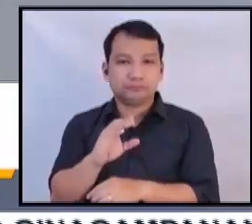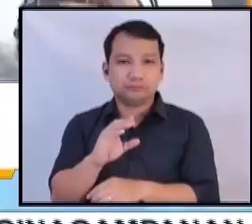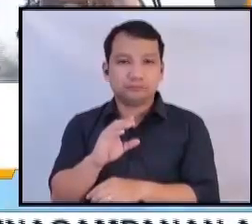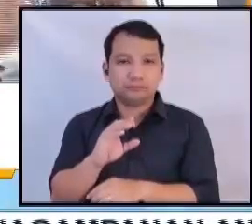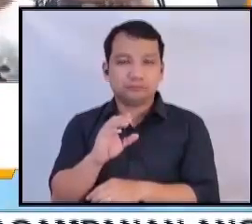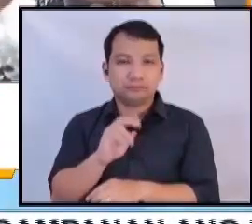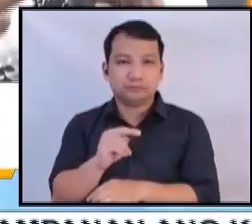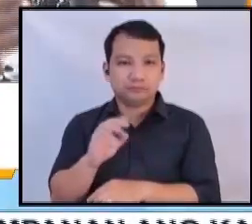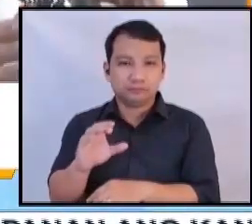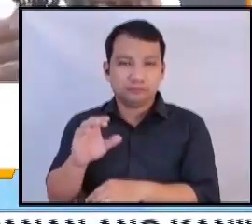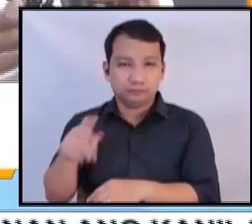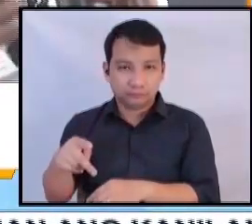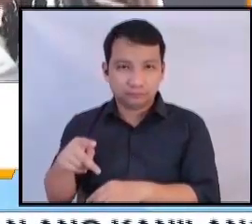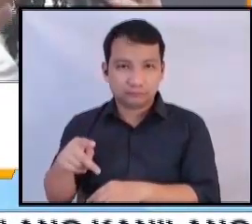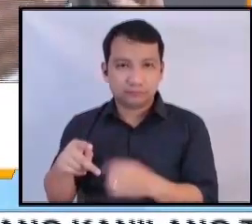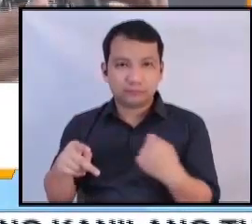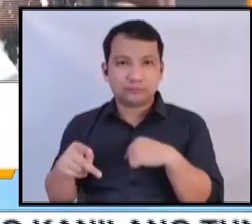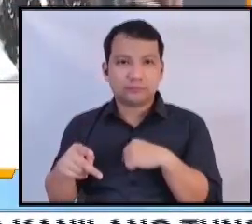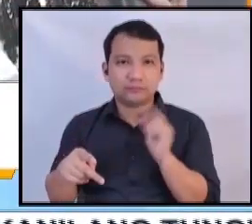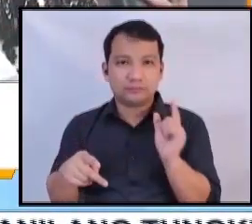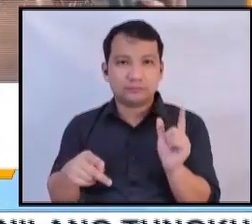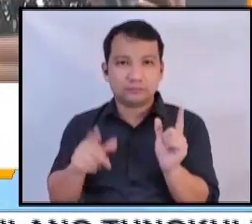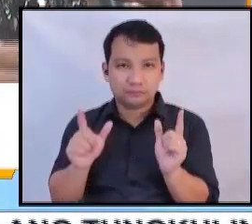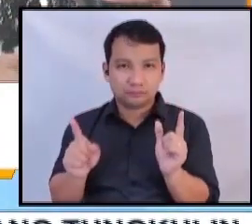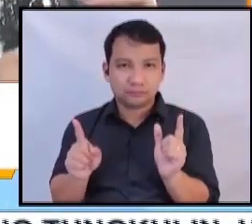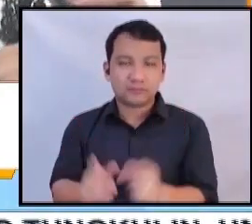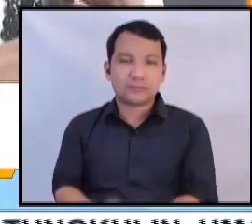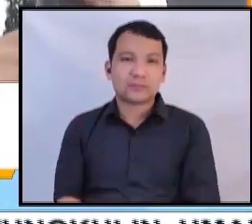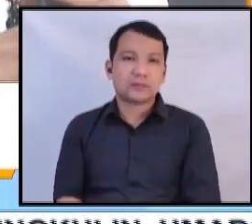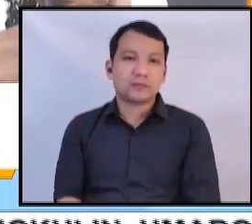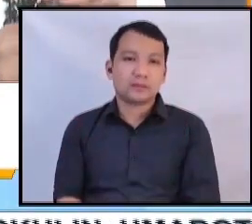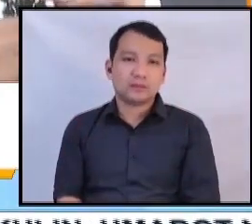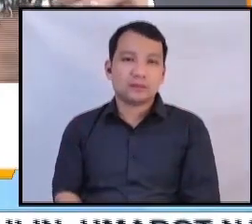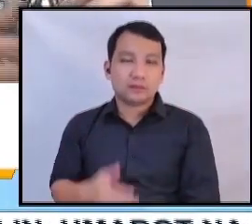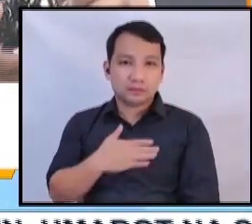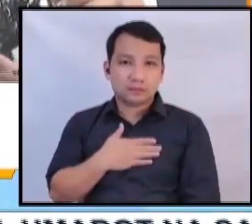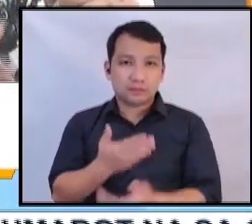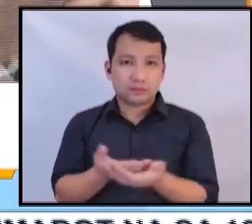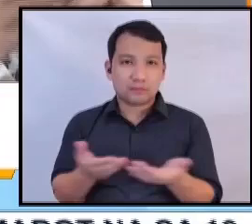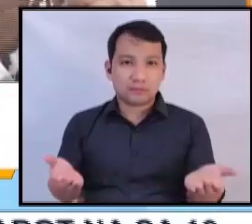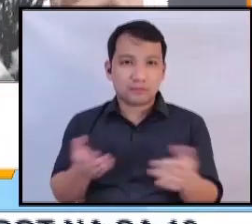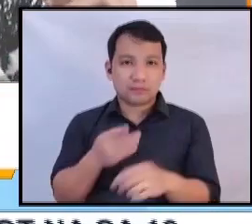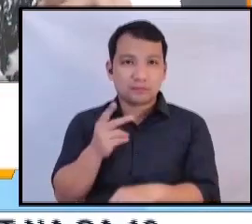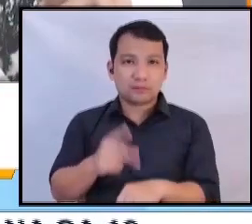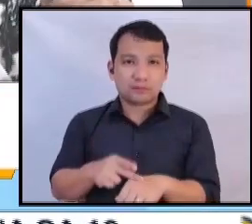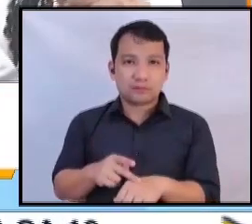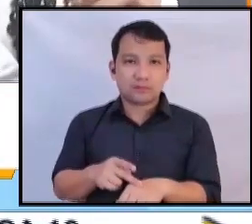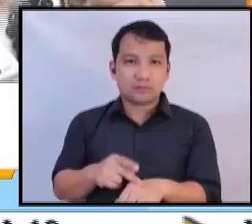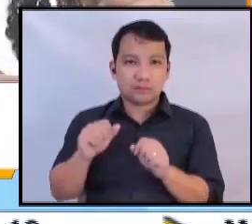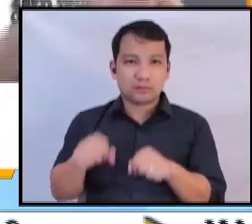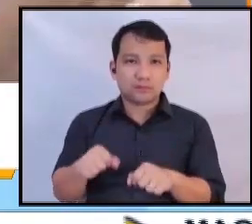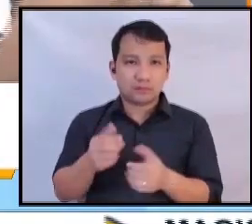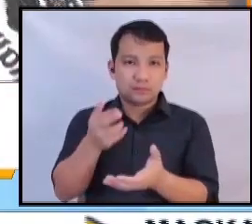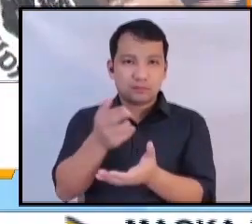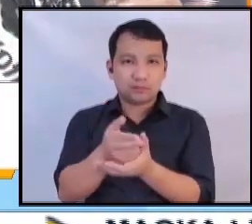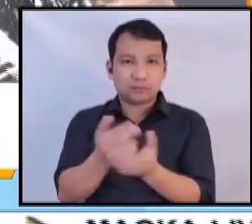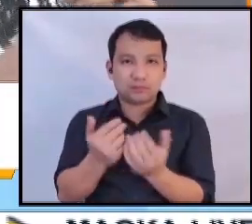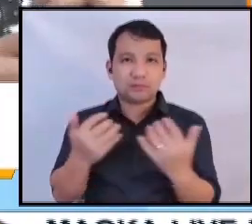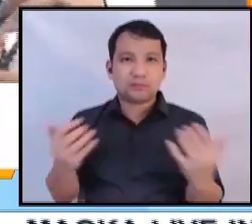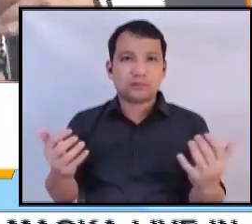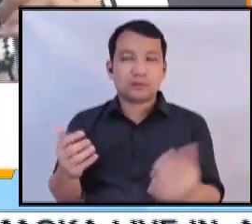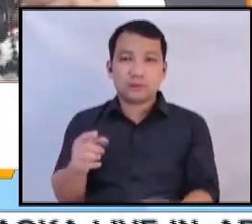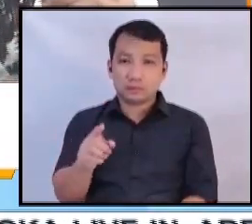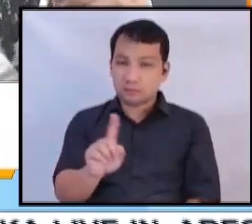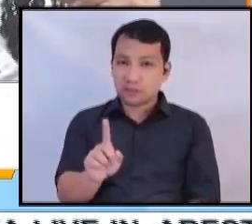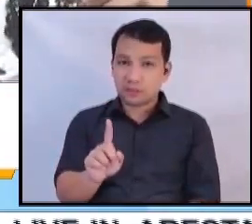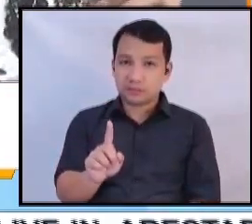since 2021. And with my platform here in Binibining Pilipinas, I'm able to reach a wider audience. But you know, as Jasmine said a